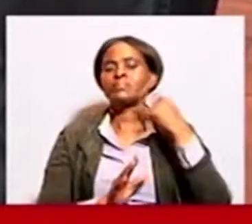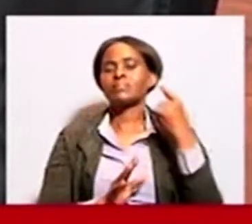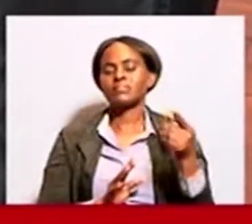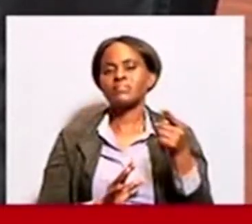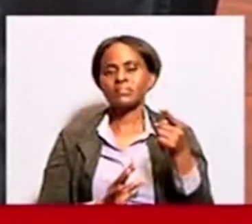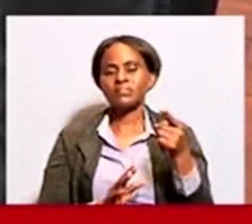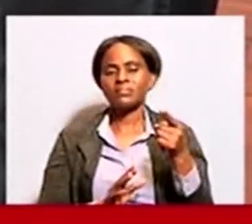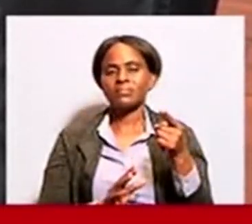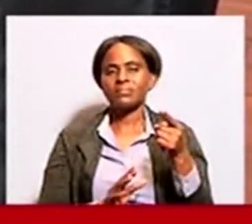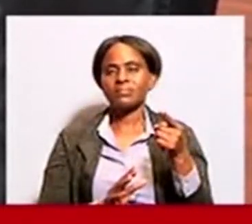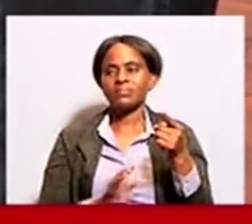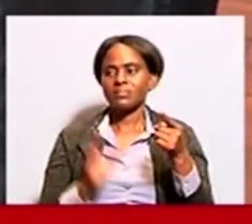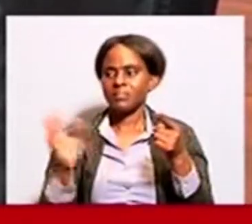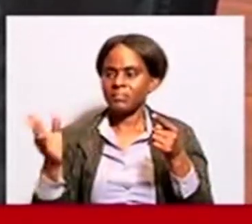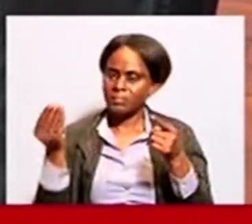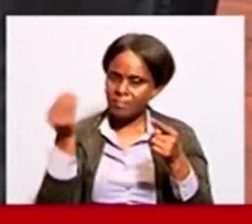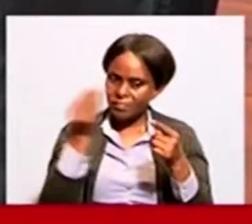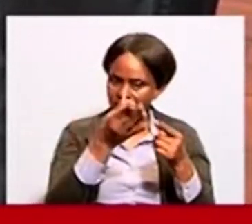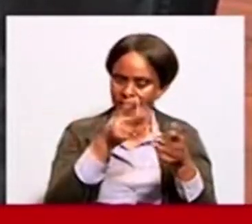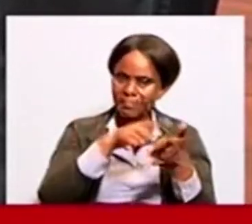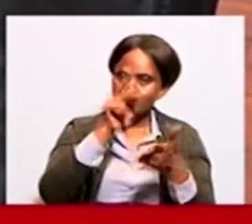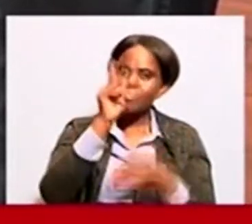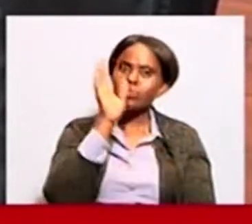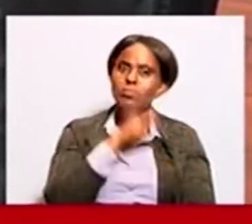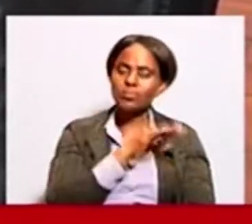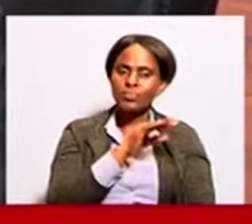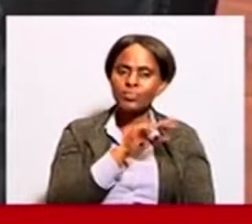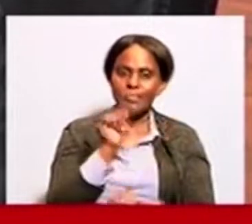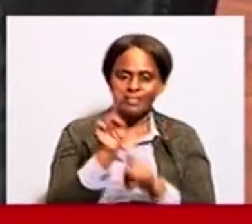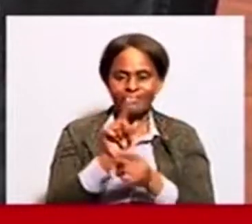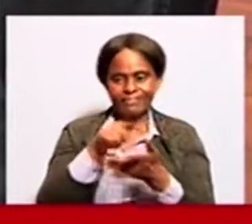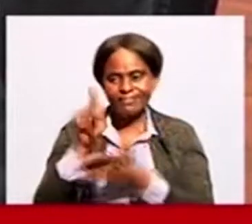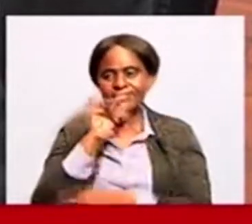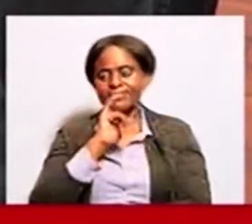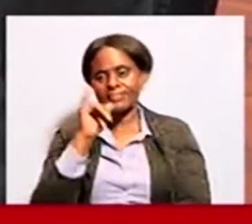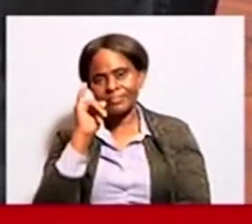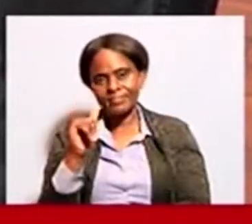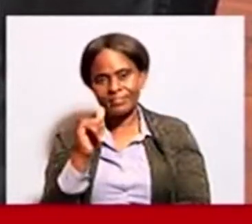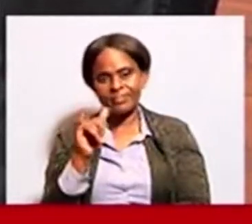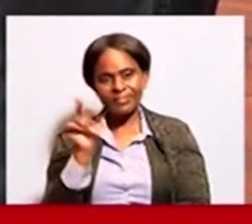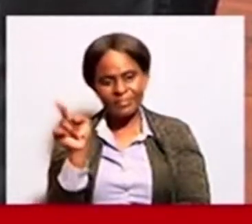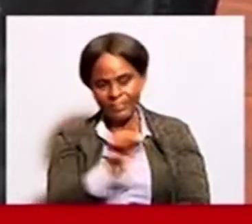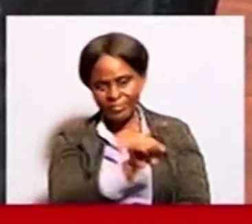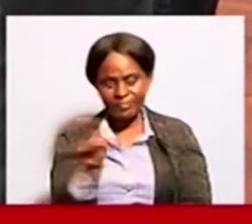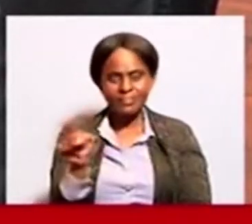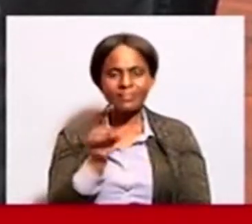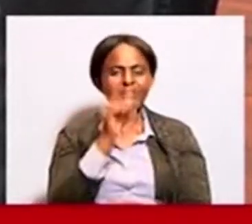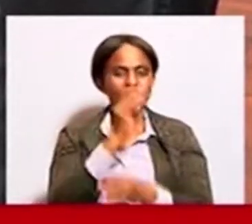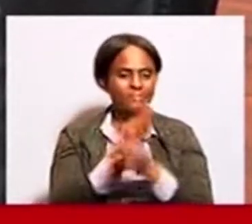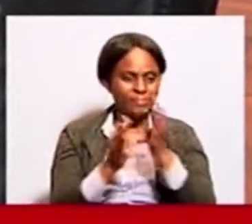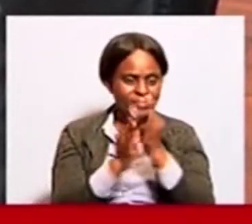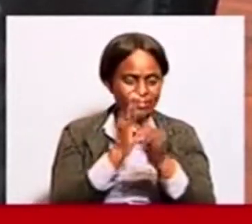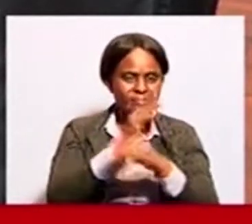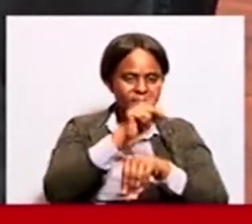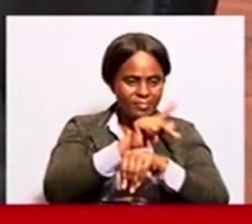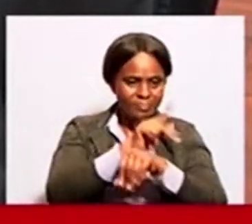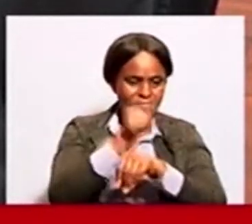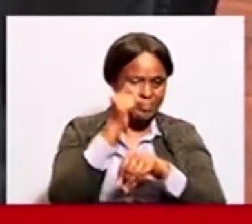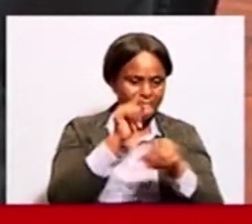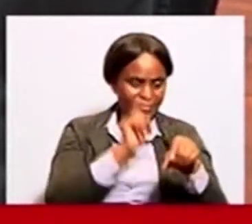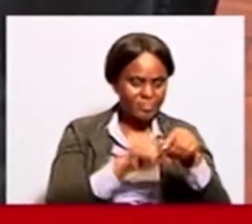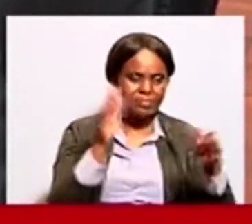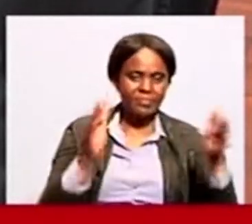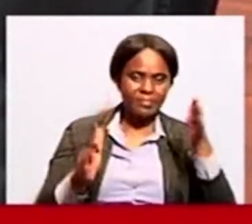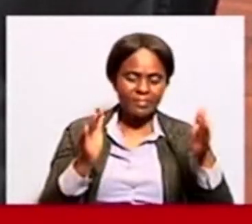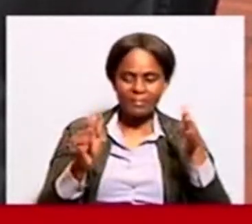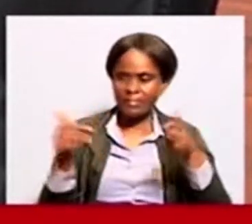Those whom you gave advances, even those who didn't give advances, they are given this contract you have signed is for this period.